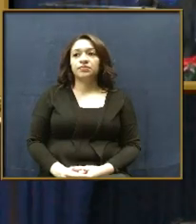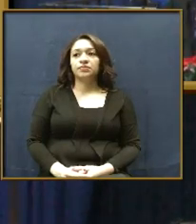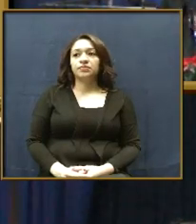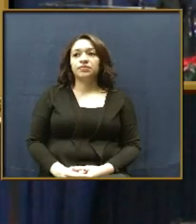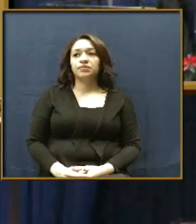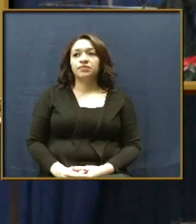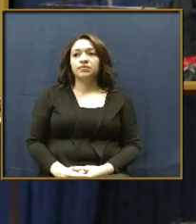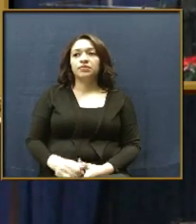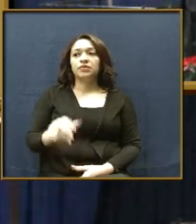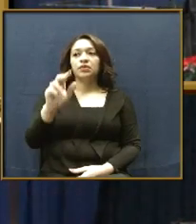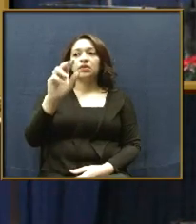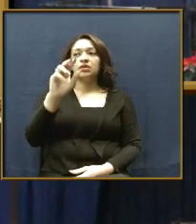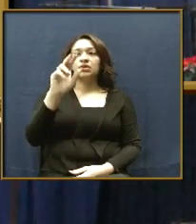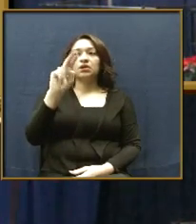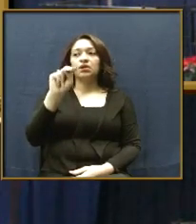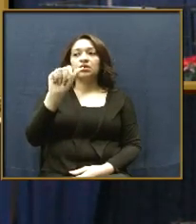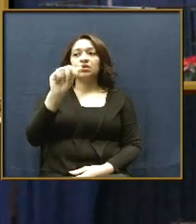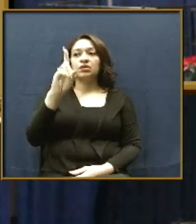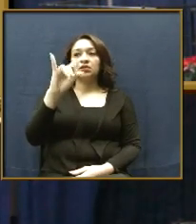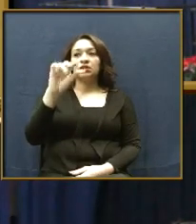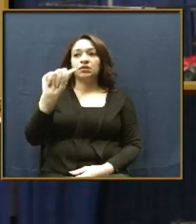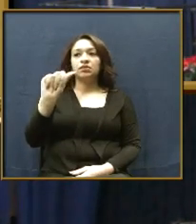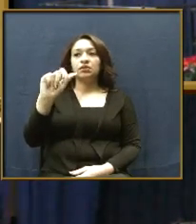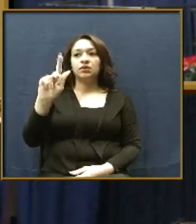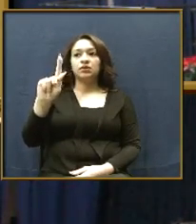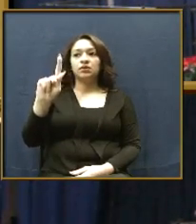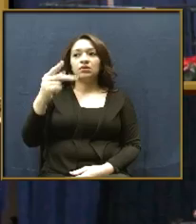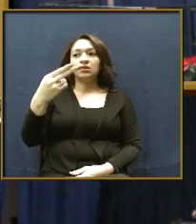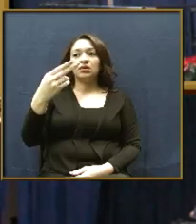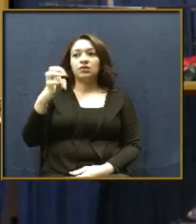Nadia Kadari, Phi Kappa Phi.